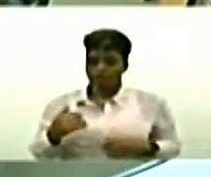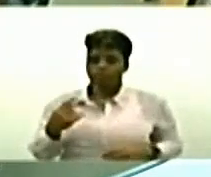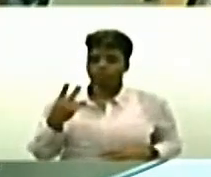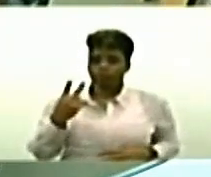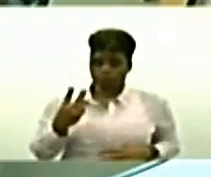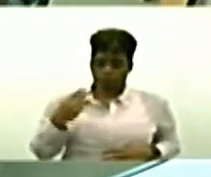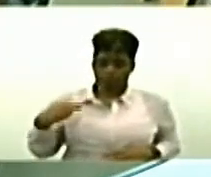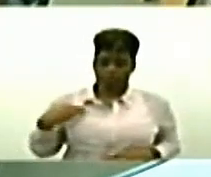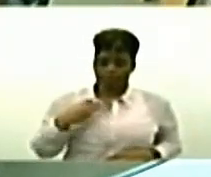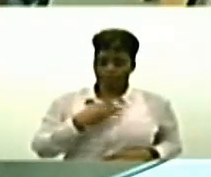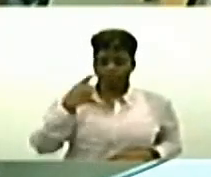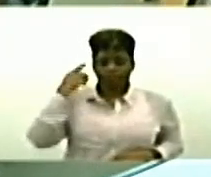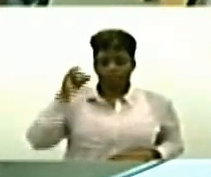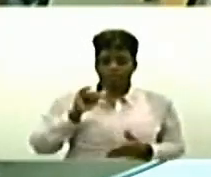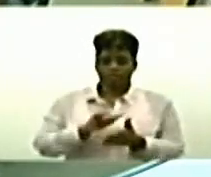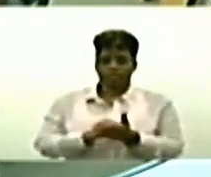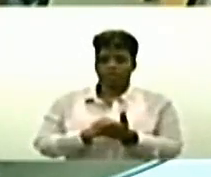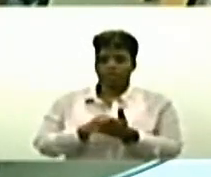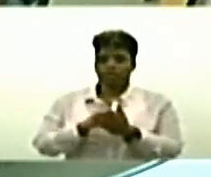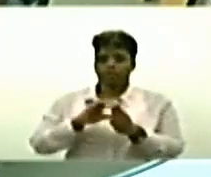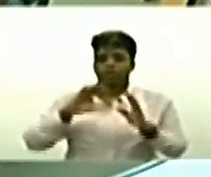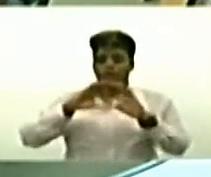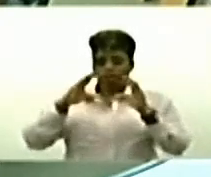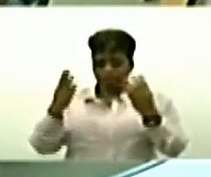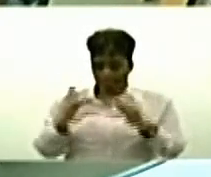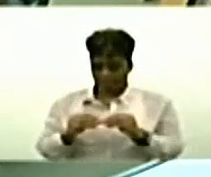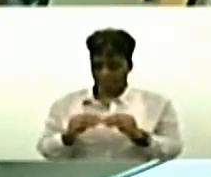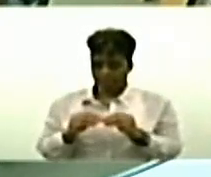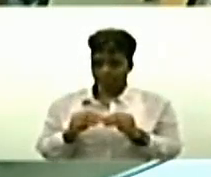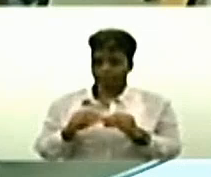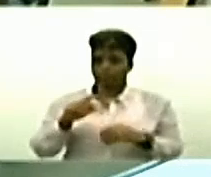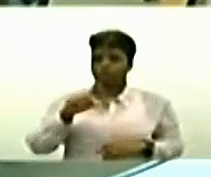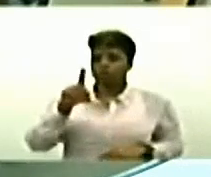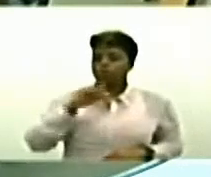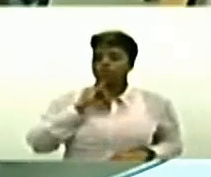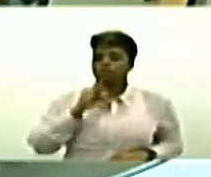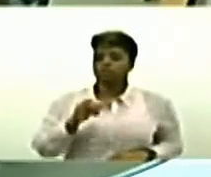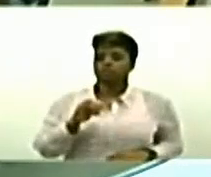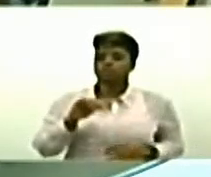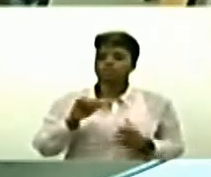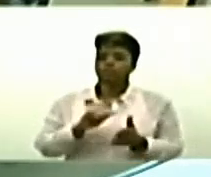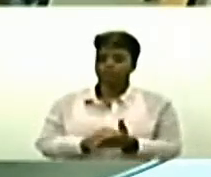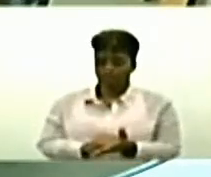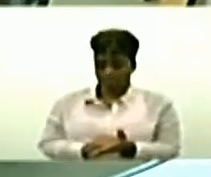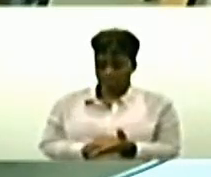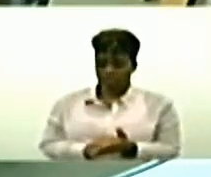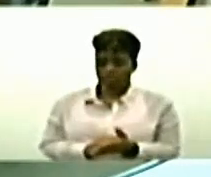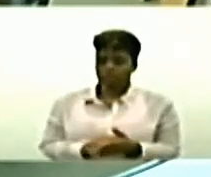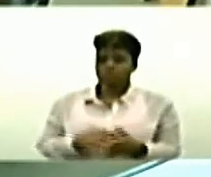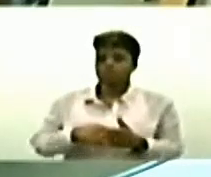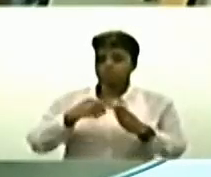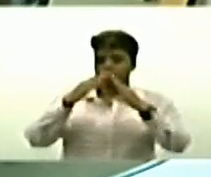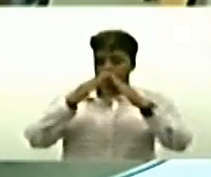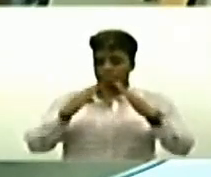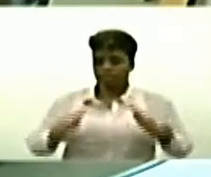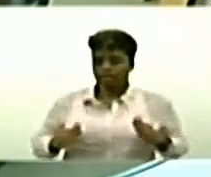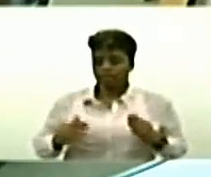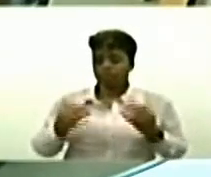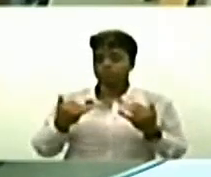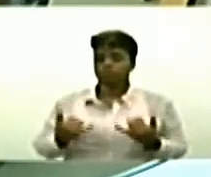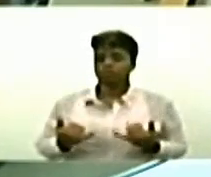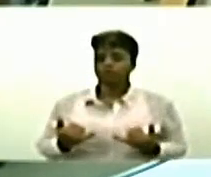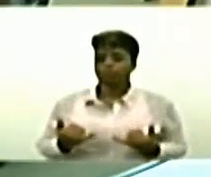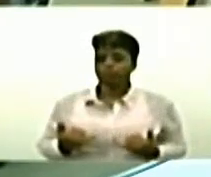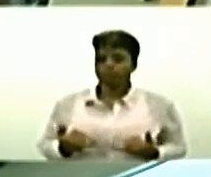that committee. Honourable members, the question is that this House now do appoint the